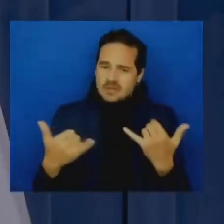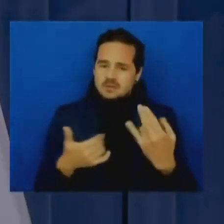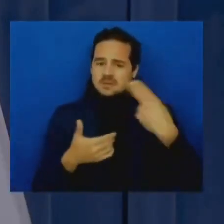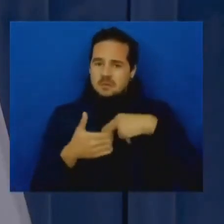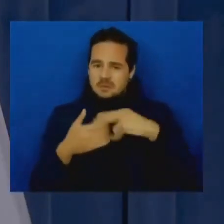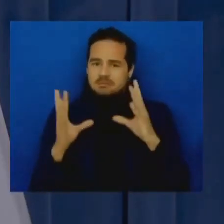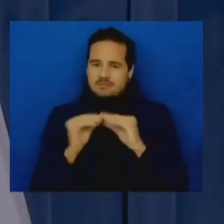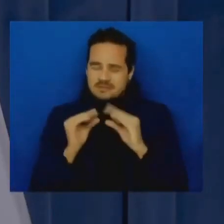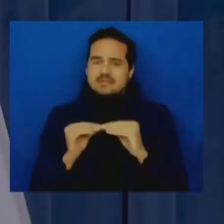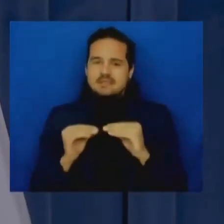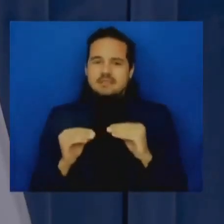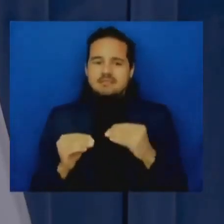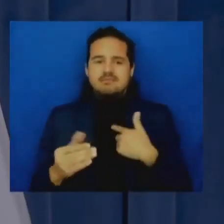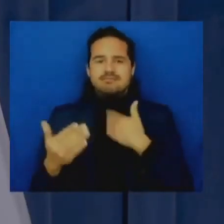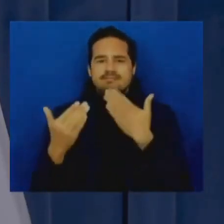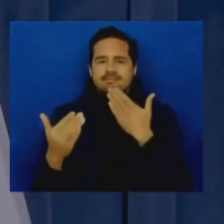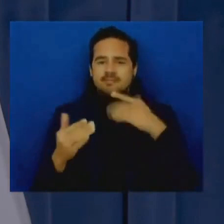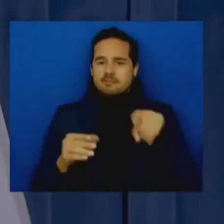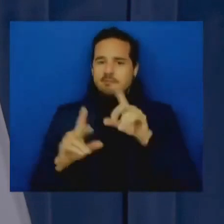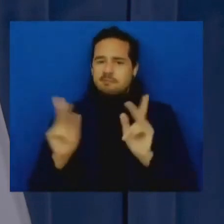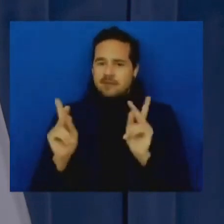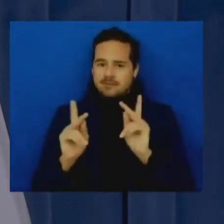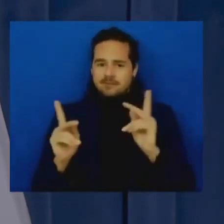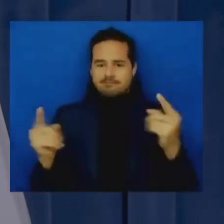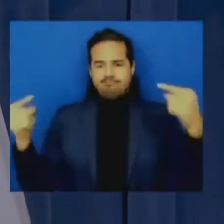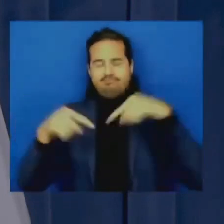victory for tenant advocates who have been pushing for more protections for